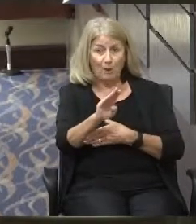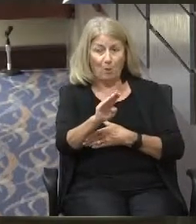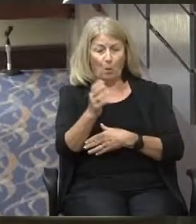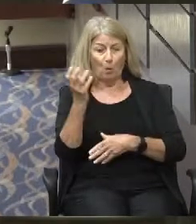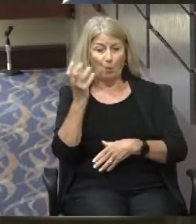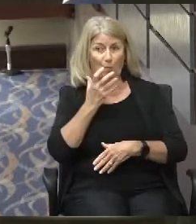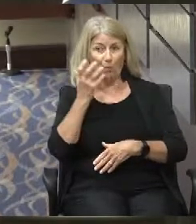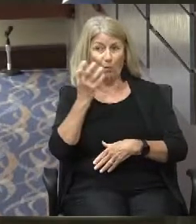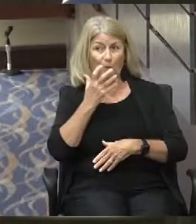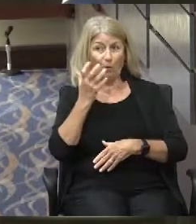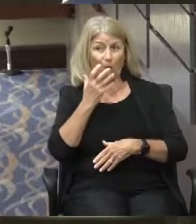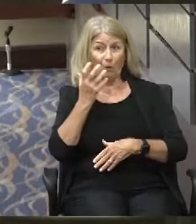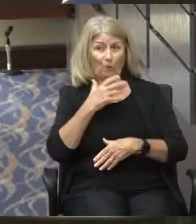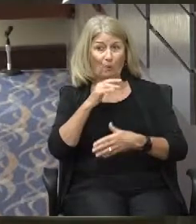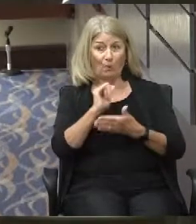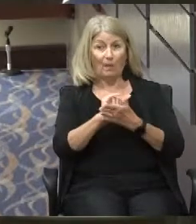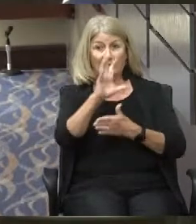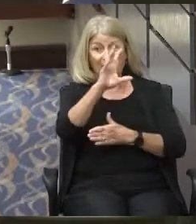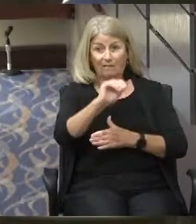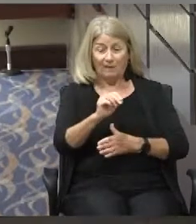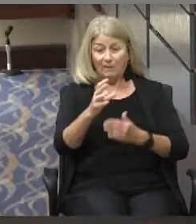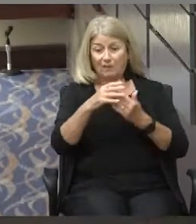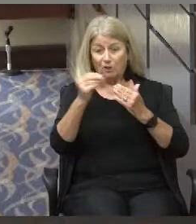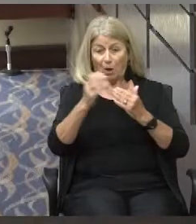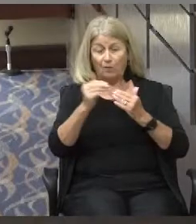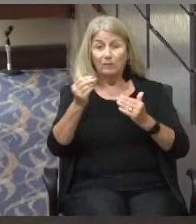Well, that's $50 well spent these days.